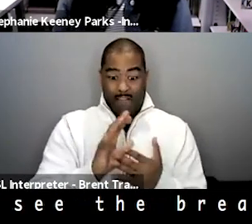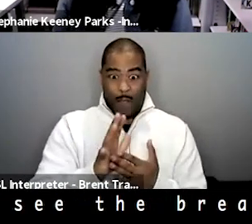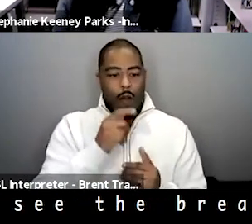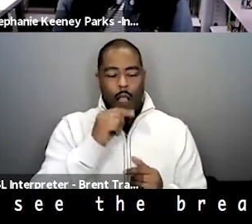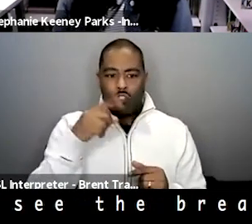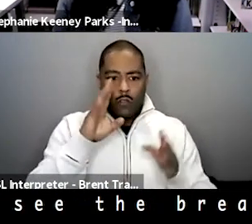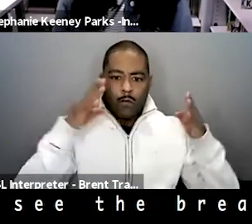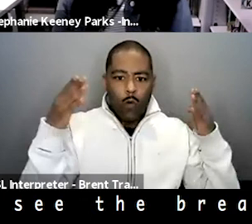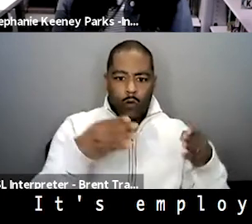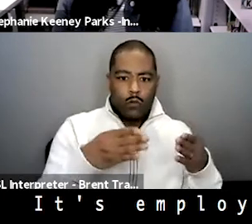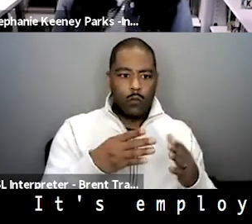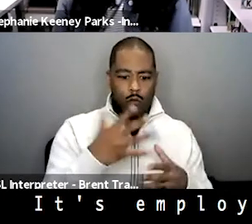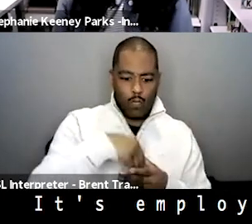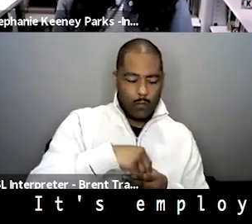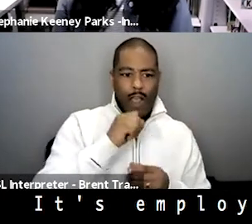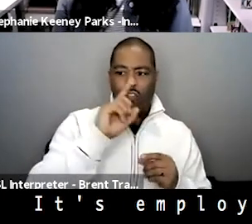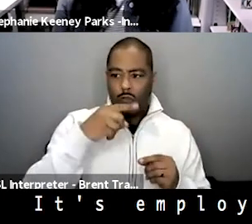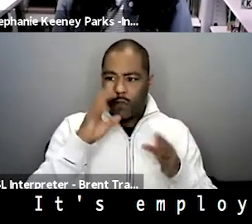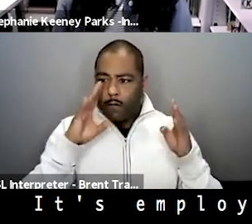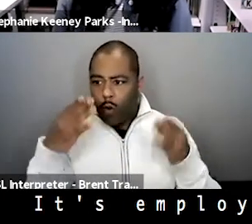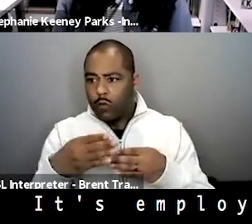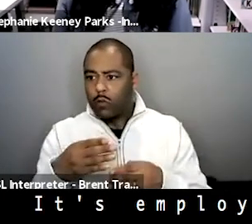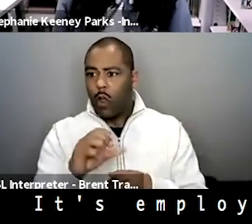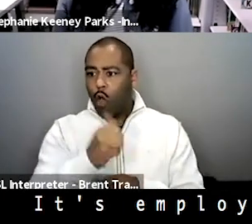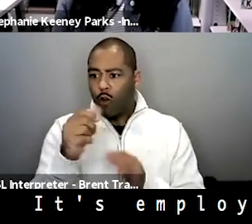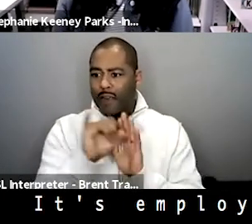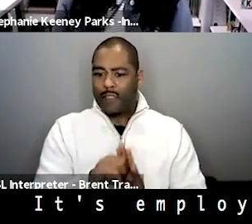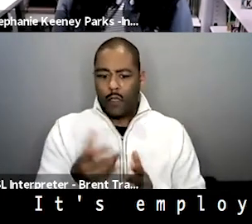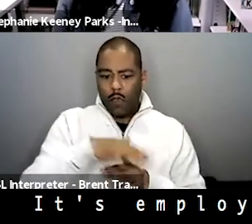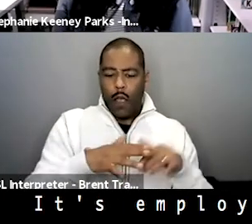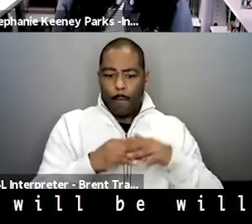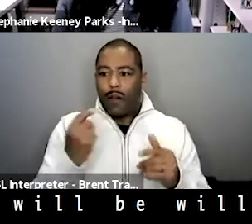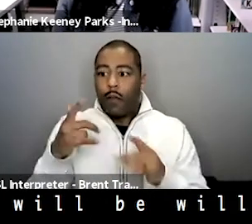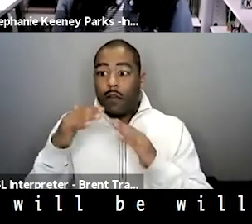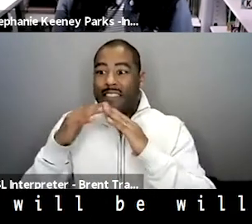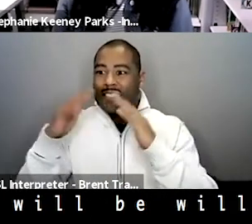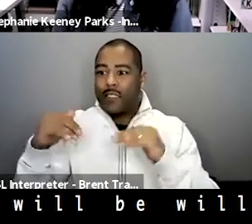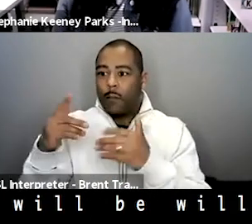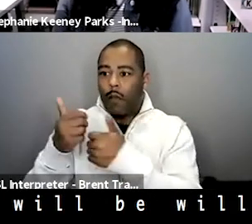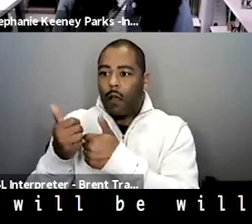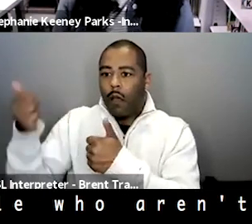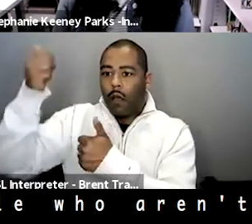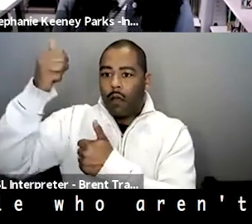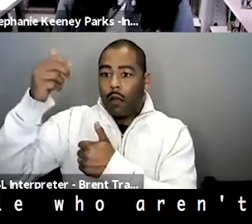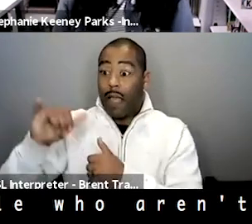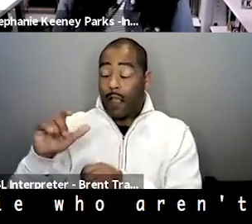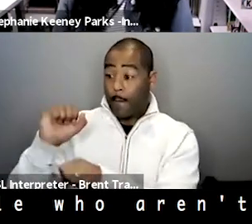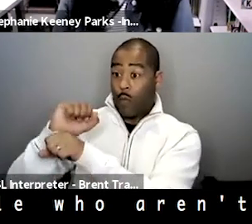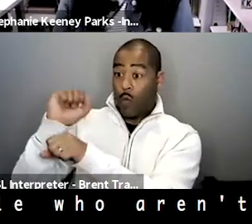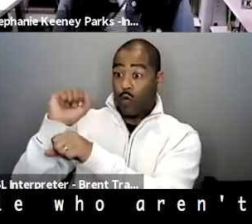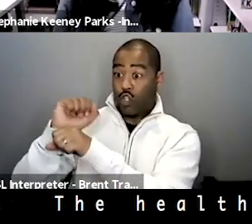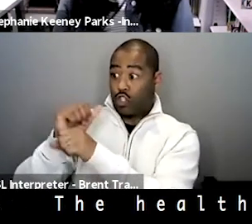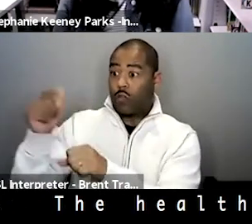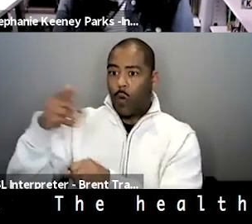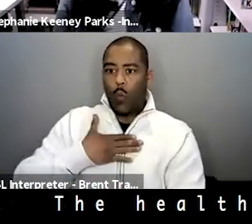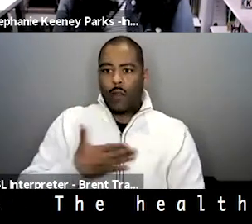We want people to see the breadth of the spectrum. You know, it's employment. So employers will be willing to hire people who aren't exactly